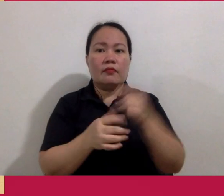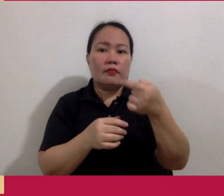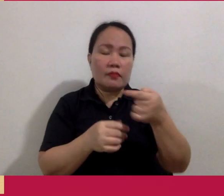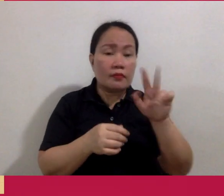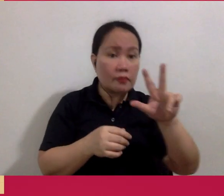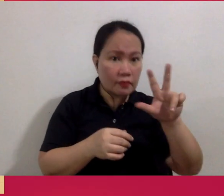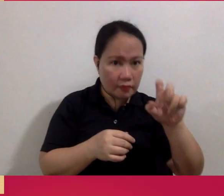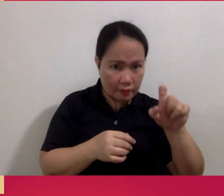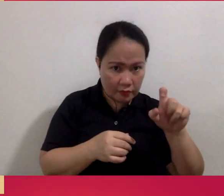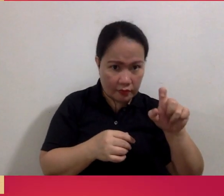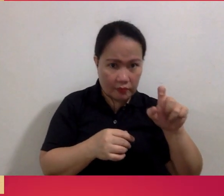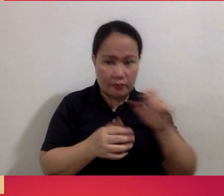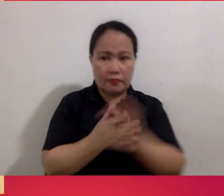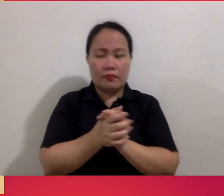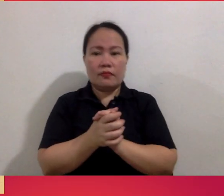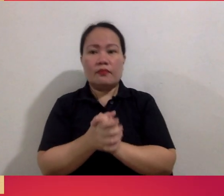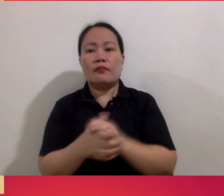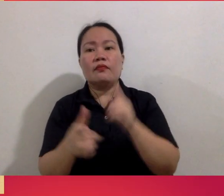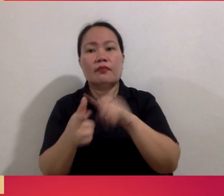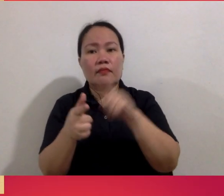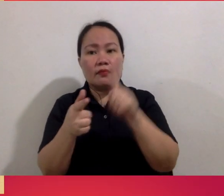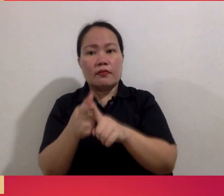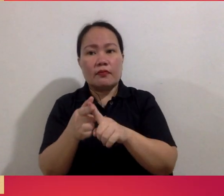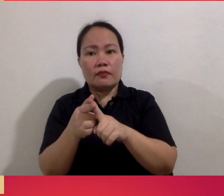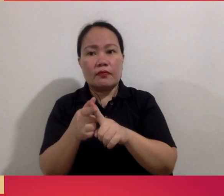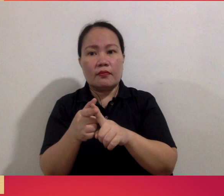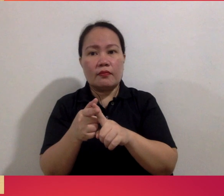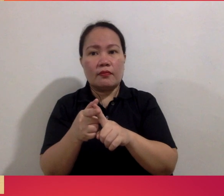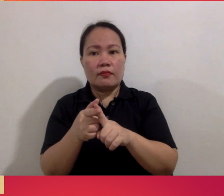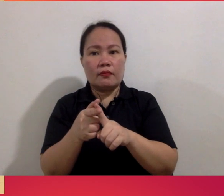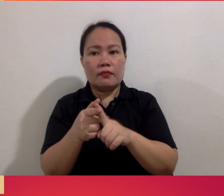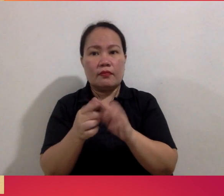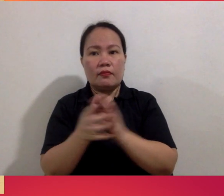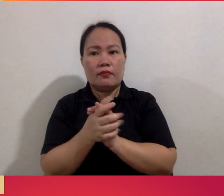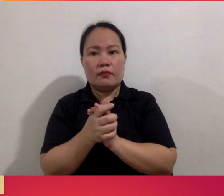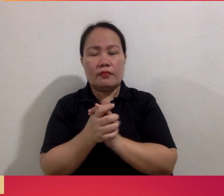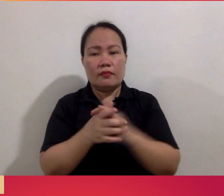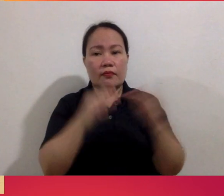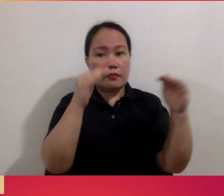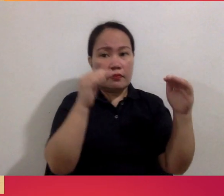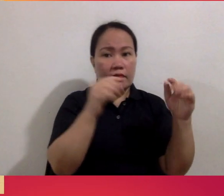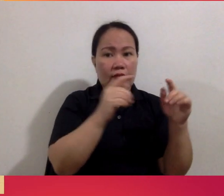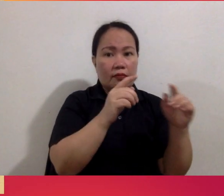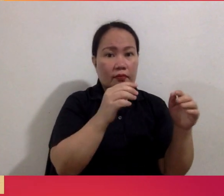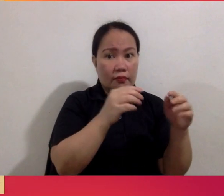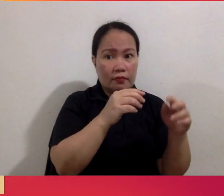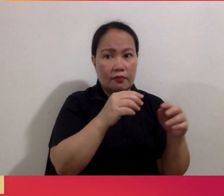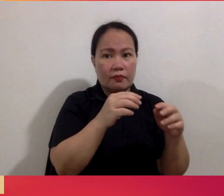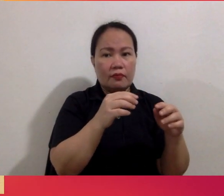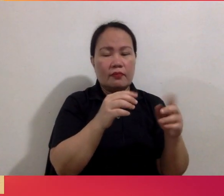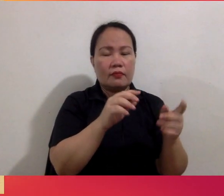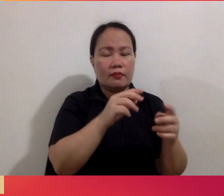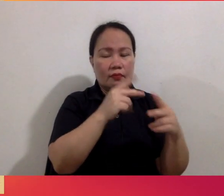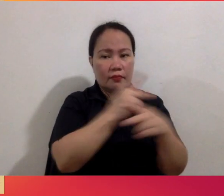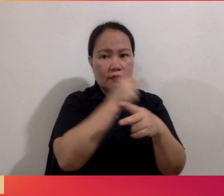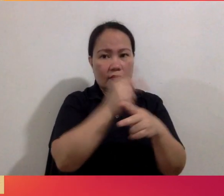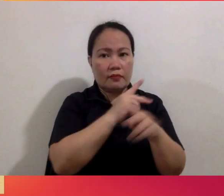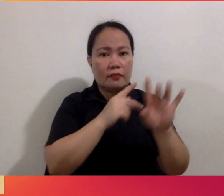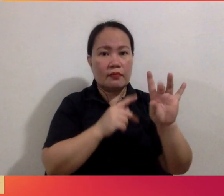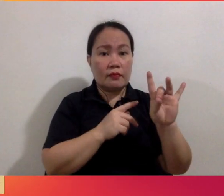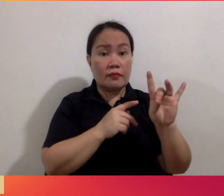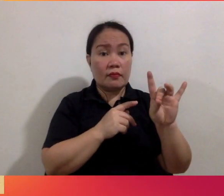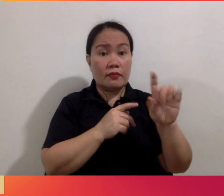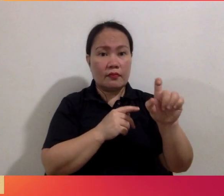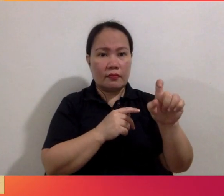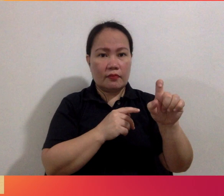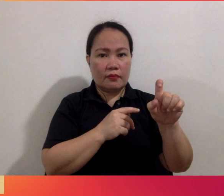x squared minus 3x. And then, dito sa kabila, multiply natin si 4x kay 2, and